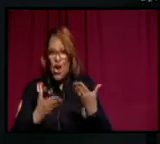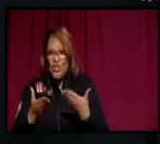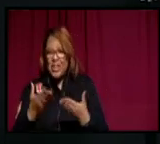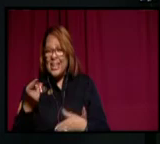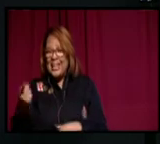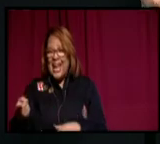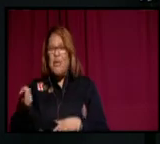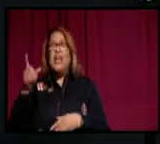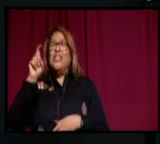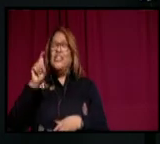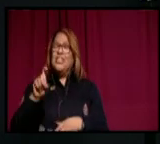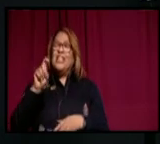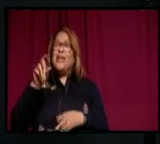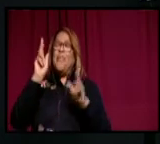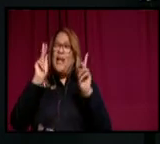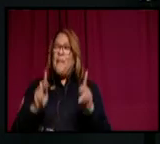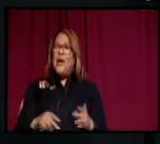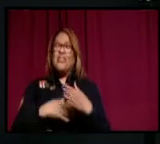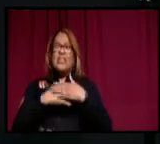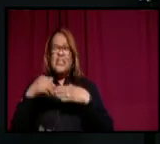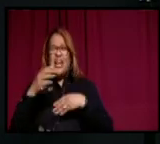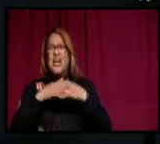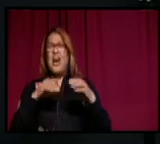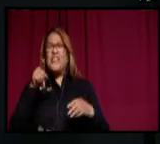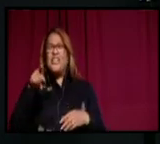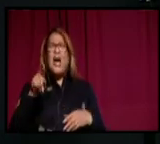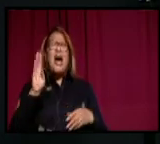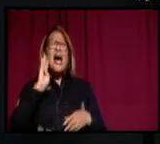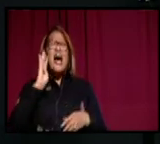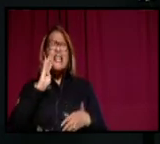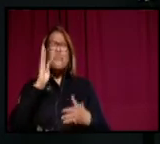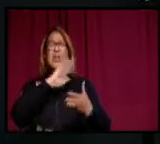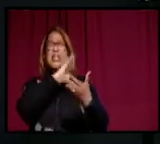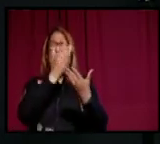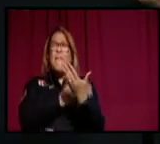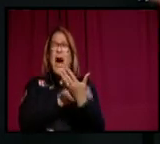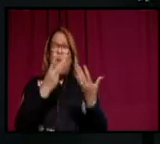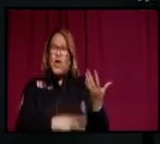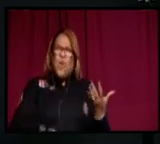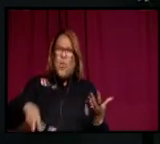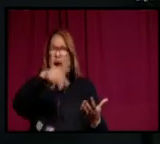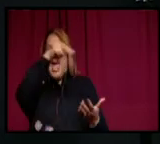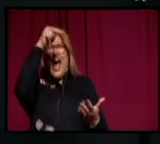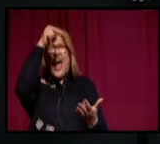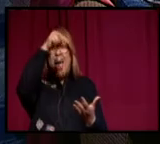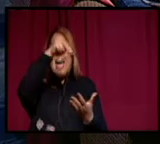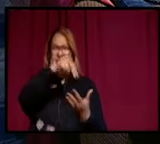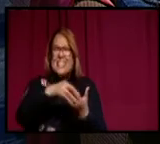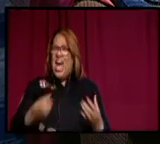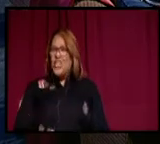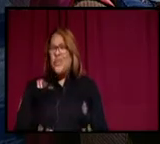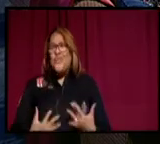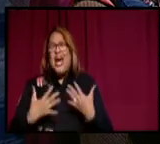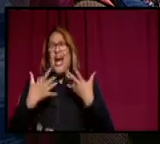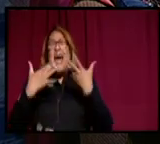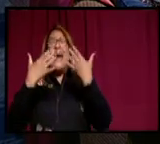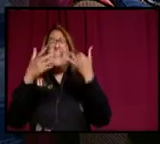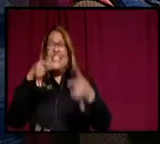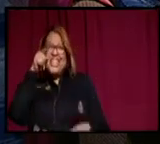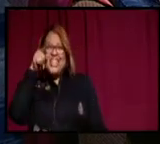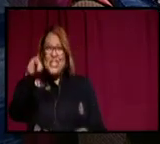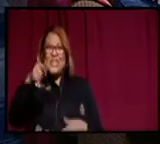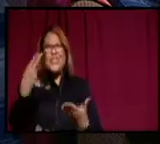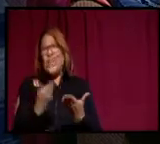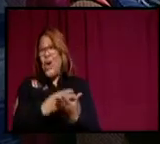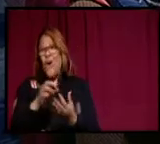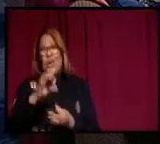you have to be that one that comfort them, I speak the power of God rise up in you, yes, in the name of Jesus, and that the Holy Ghost